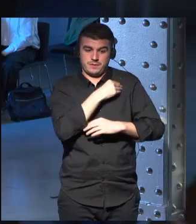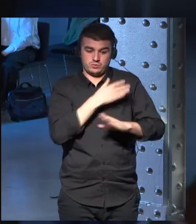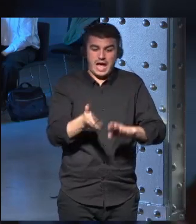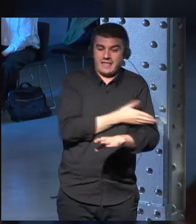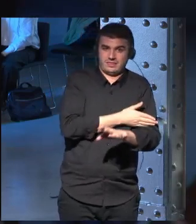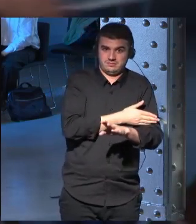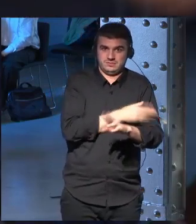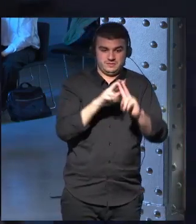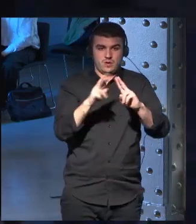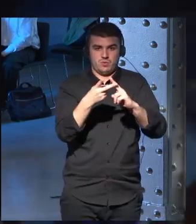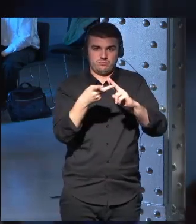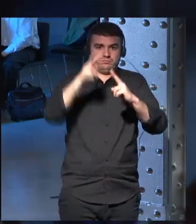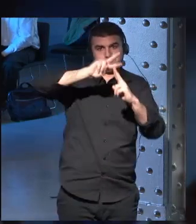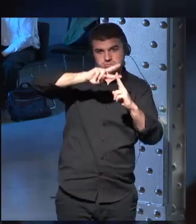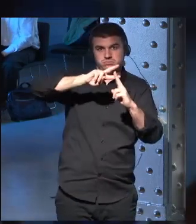writer?